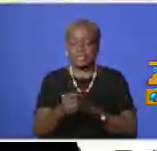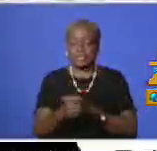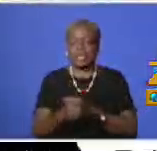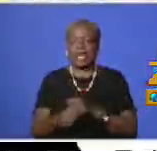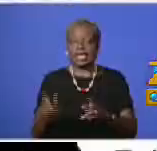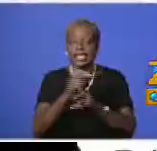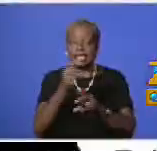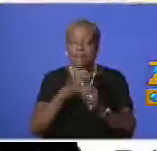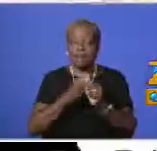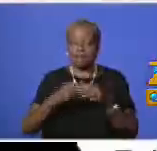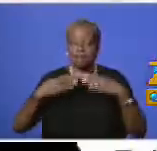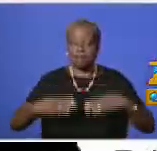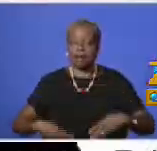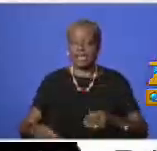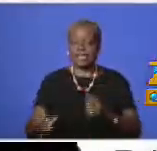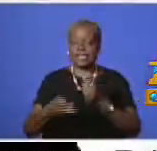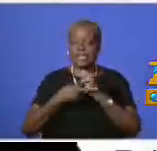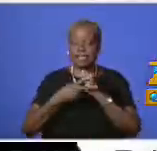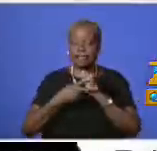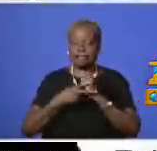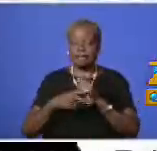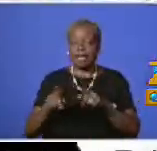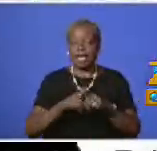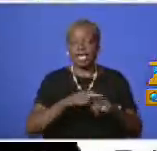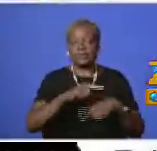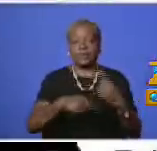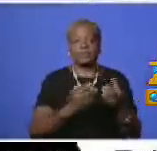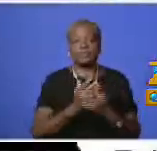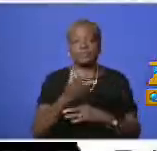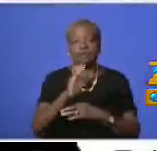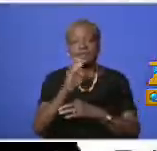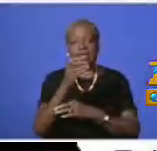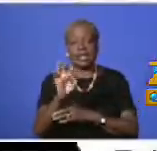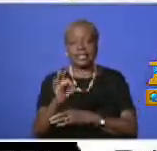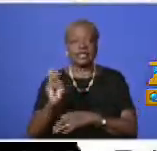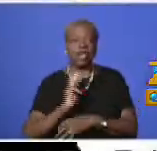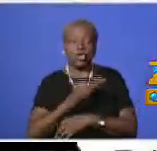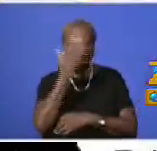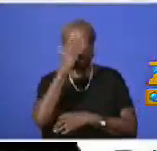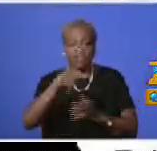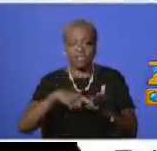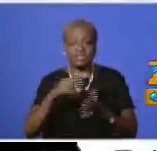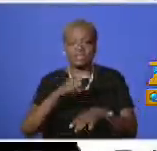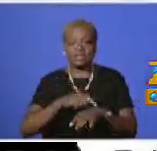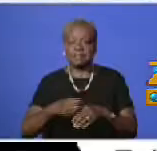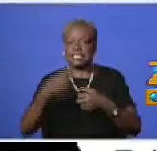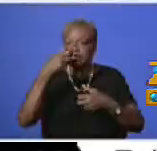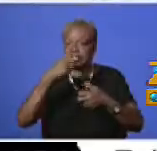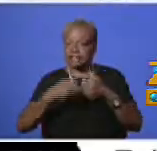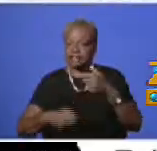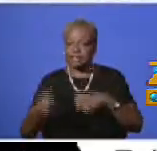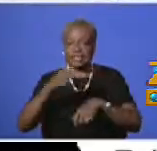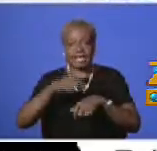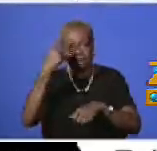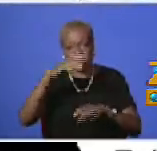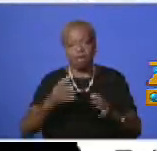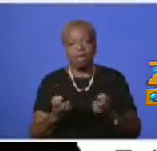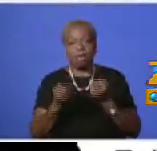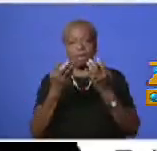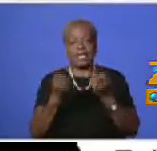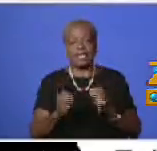through these this pandemic of COVID-19. We know that this time is a difficult time for a lot of